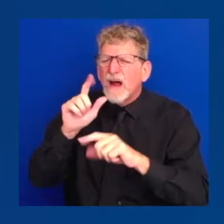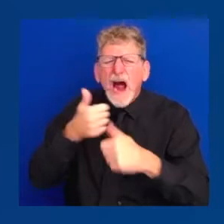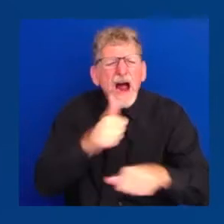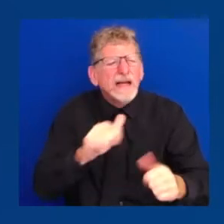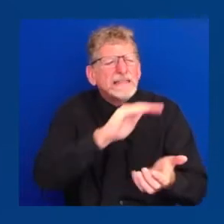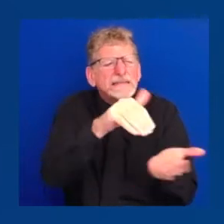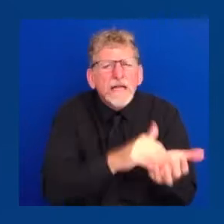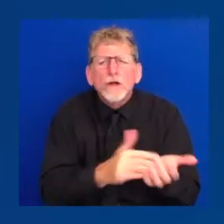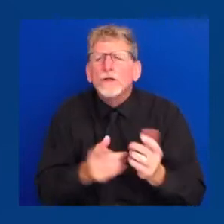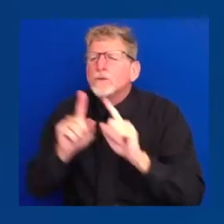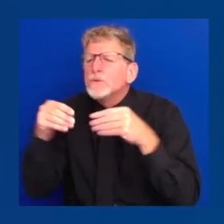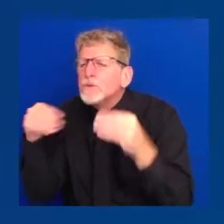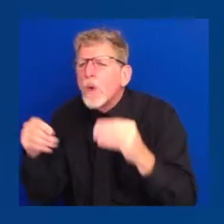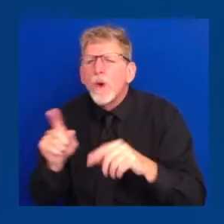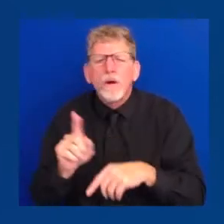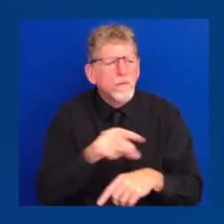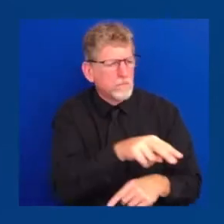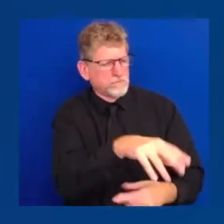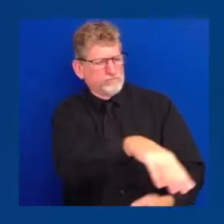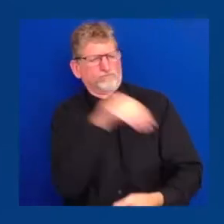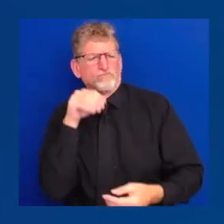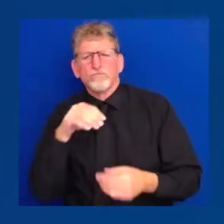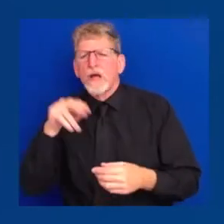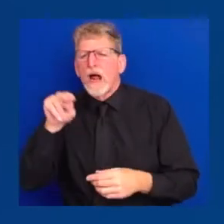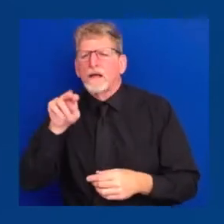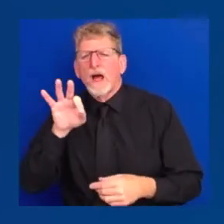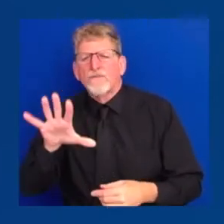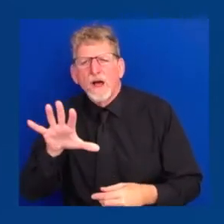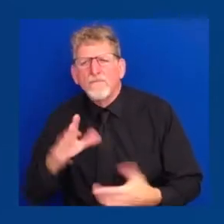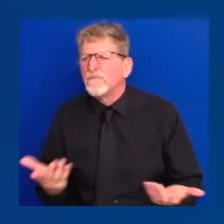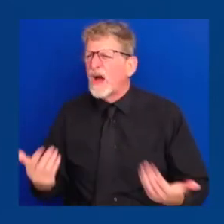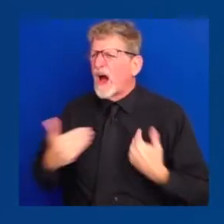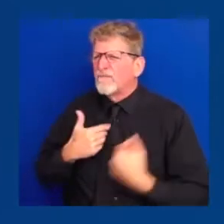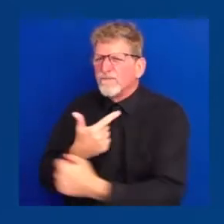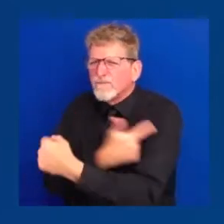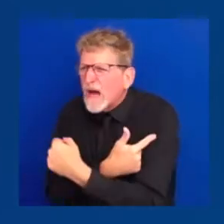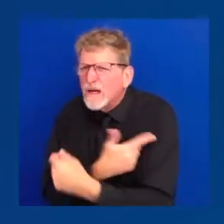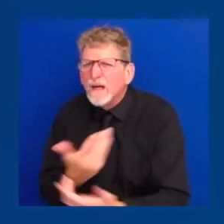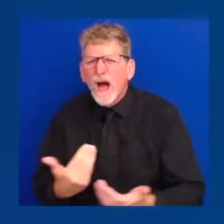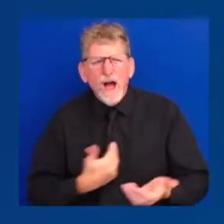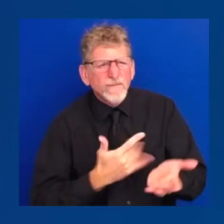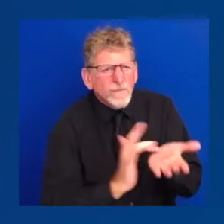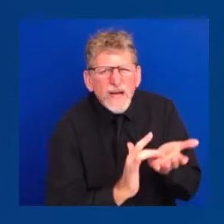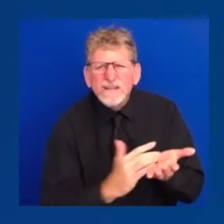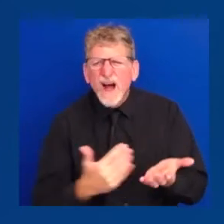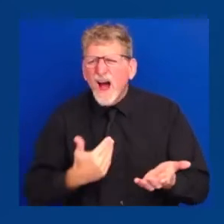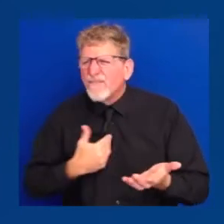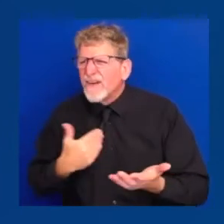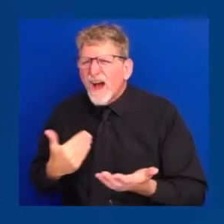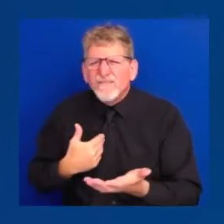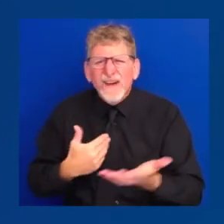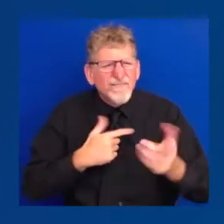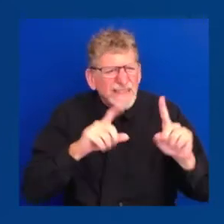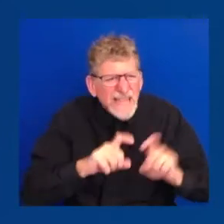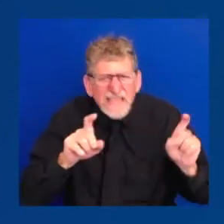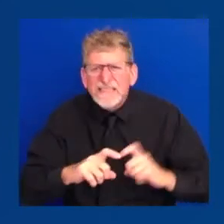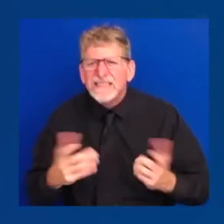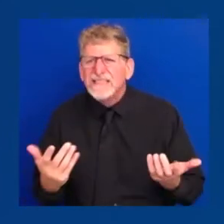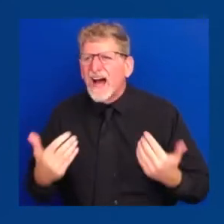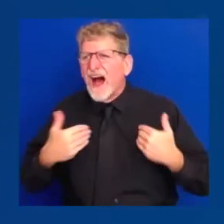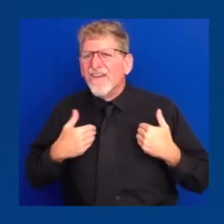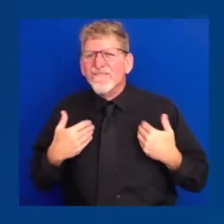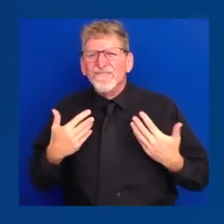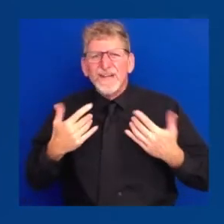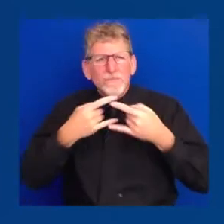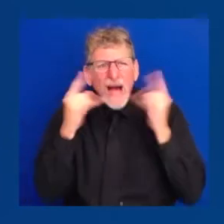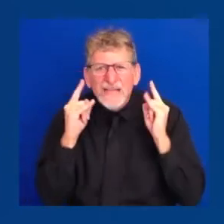Vaccines, treatments, tests, masks. These tools are how we continue to protect people. They